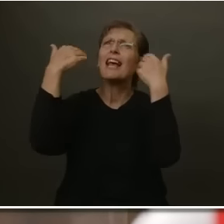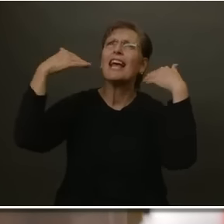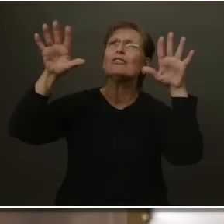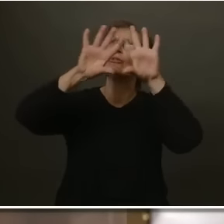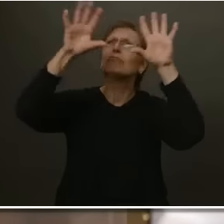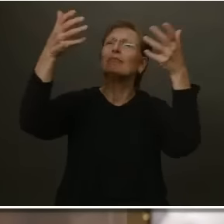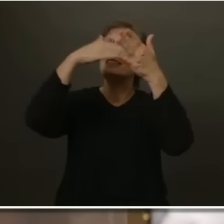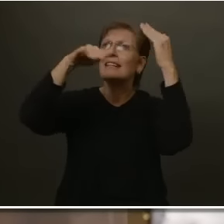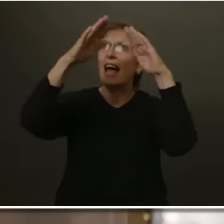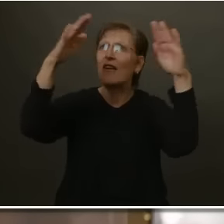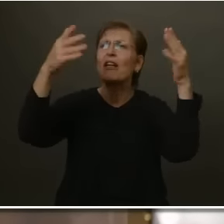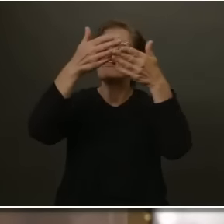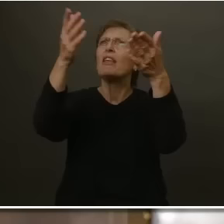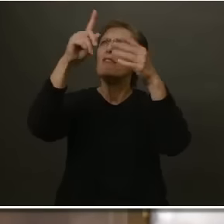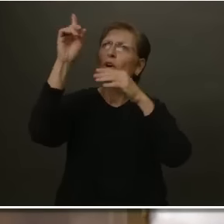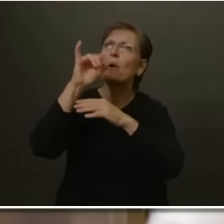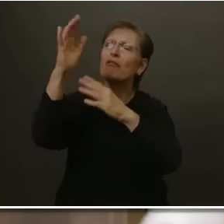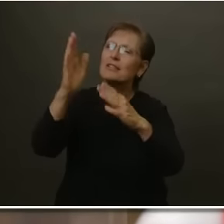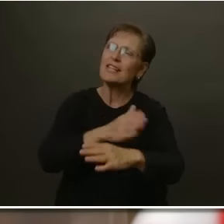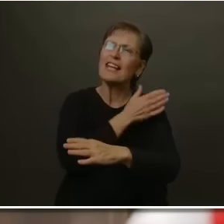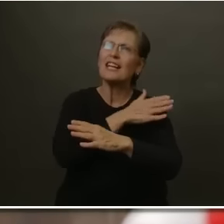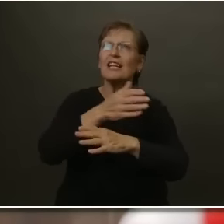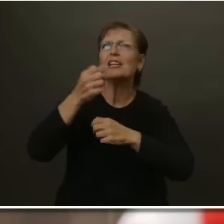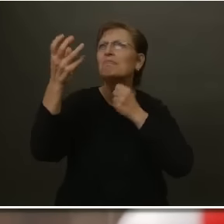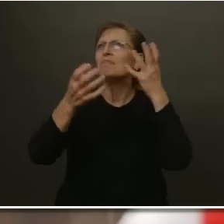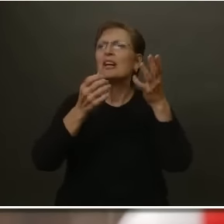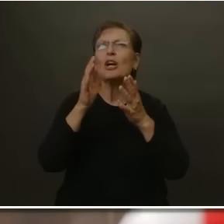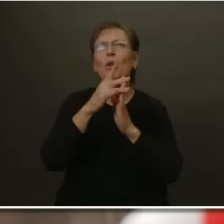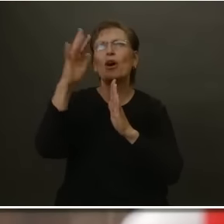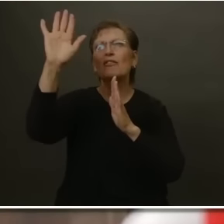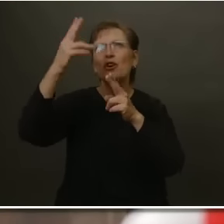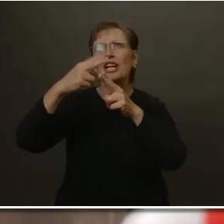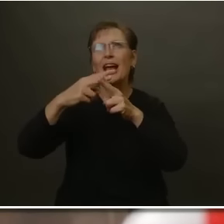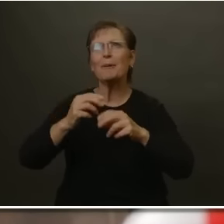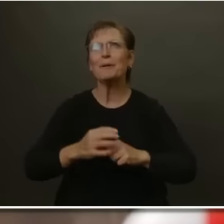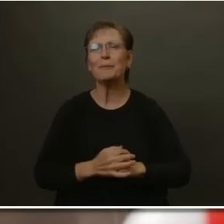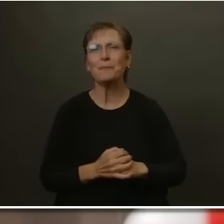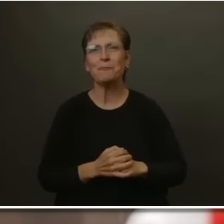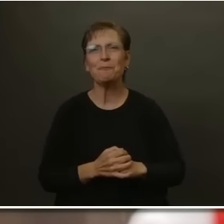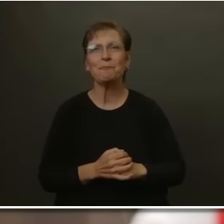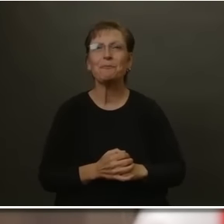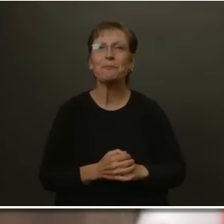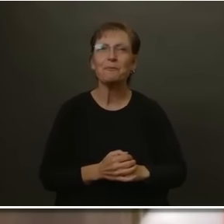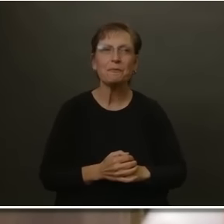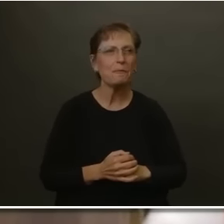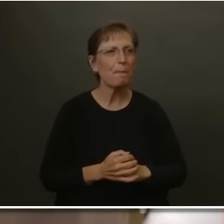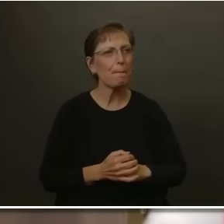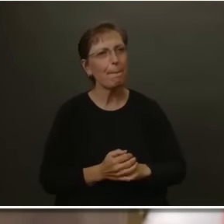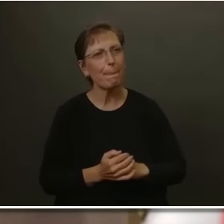of heaven, who forever sing this hymn to proclaim the glory of your name.